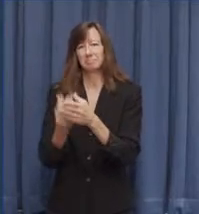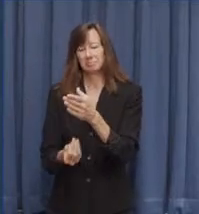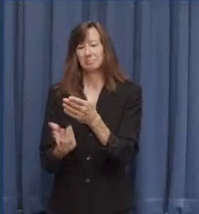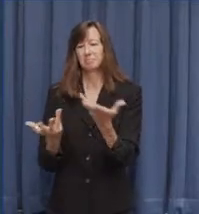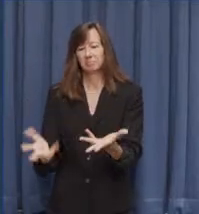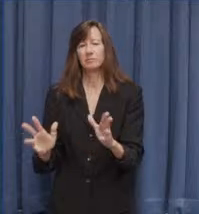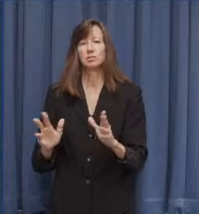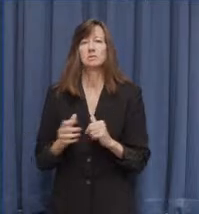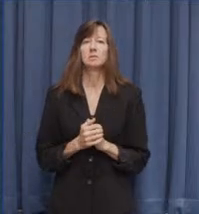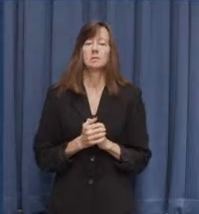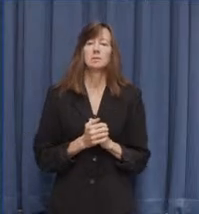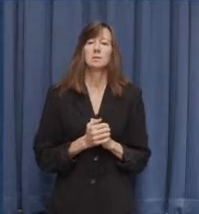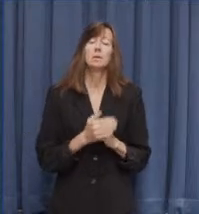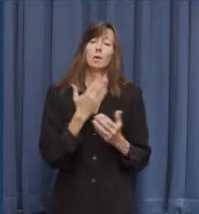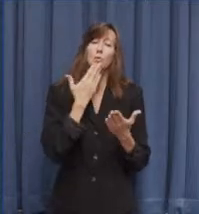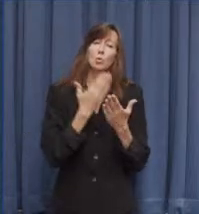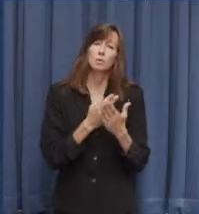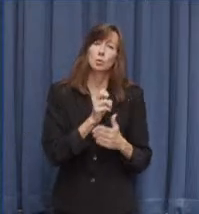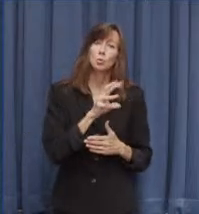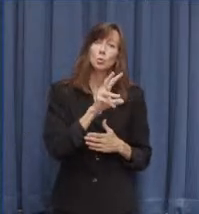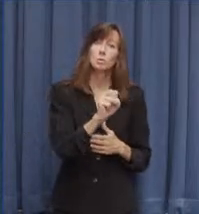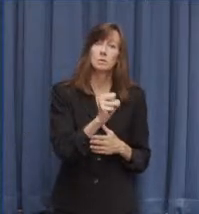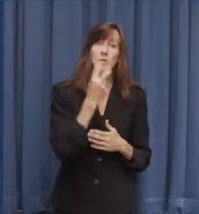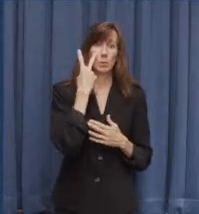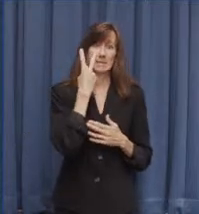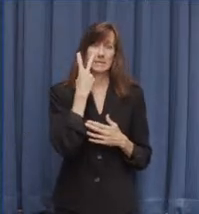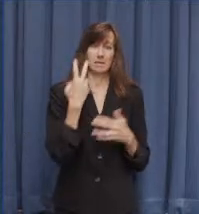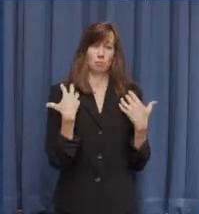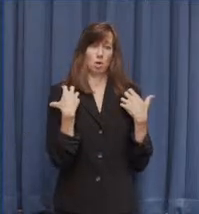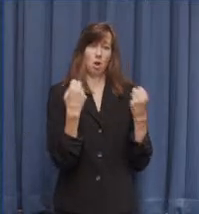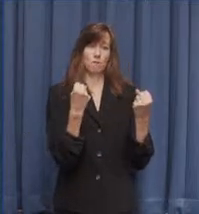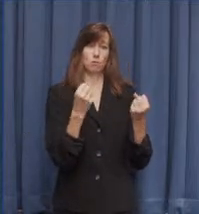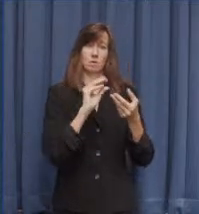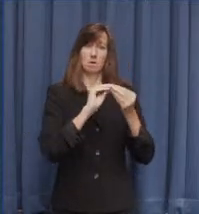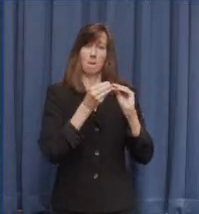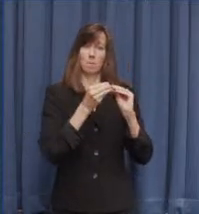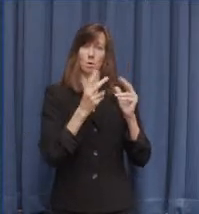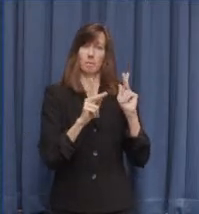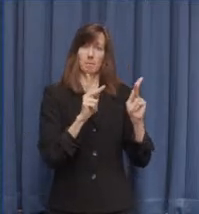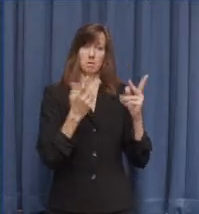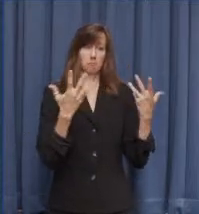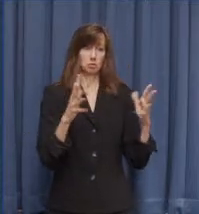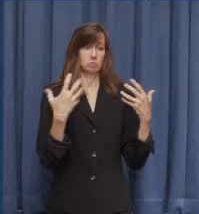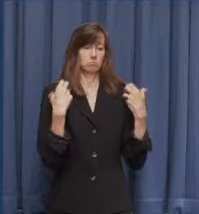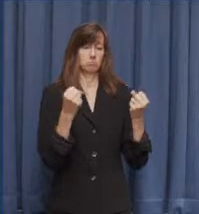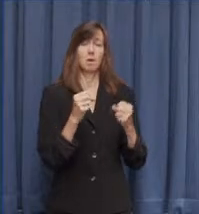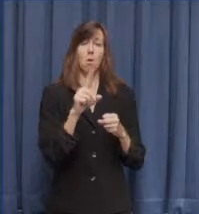we continue to see the number of recovered go up steadily. We're now at